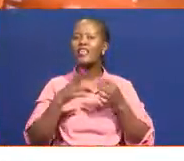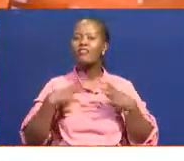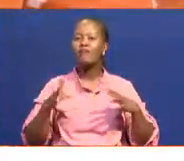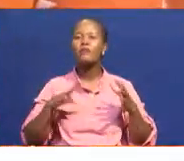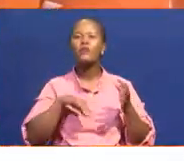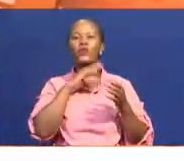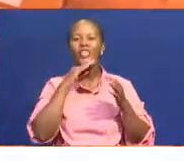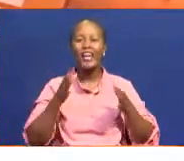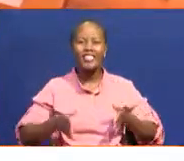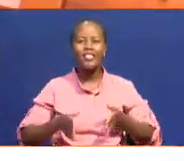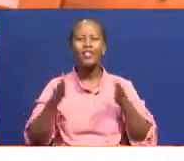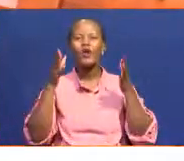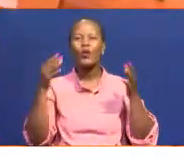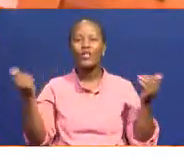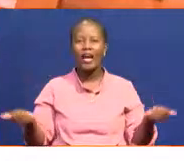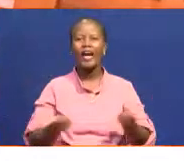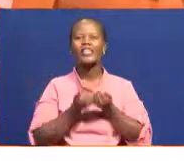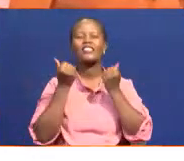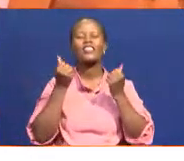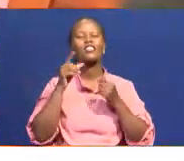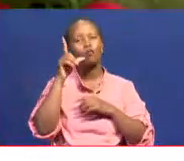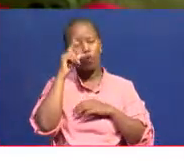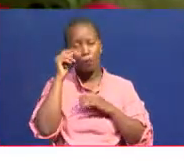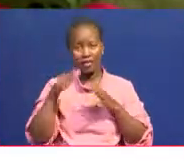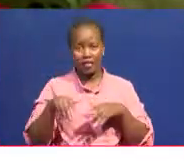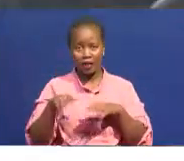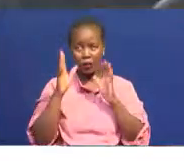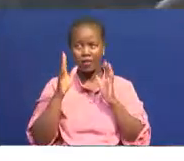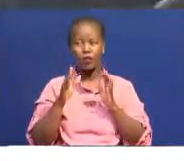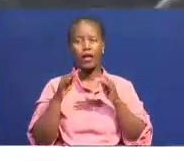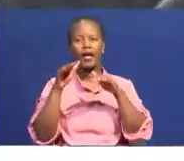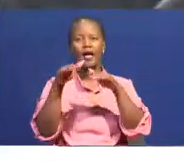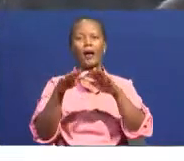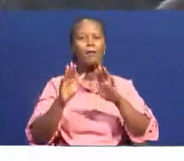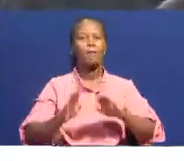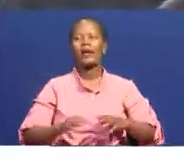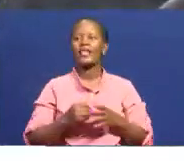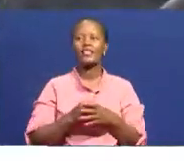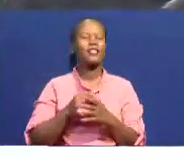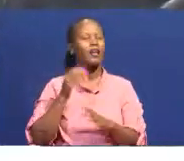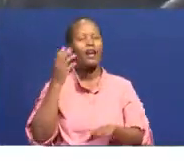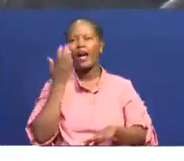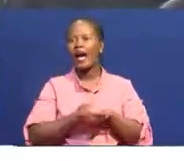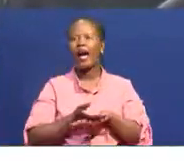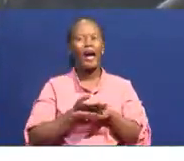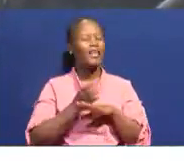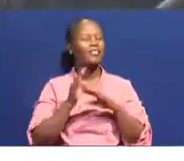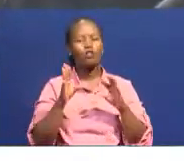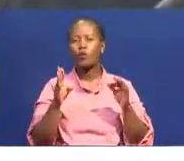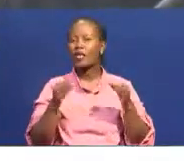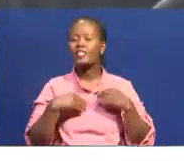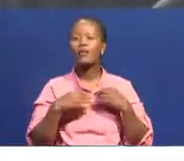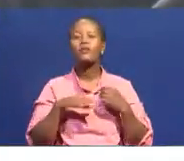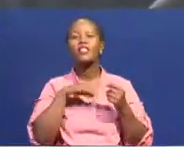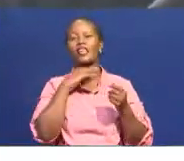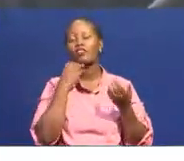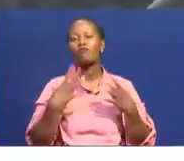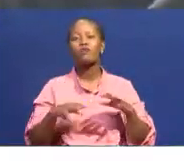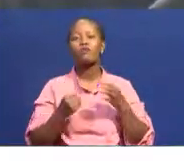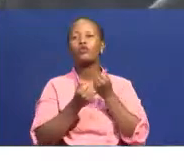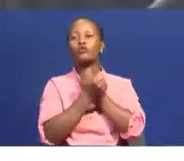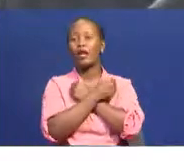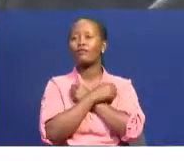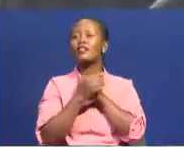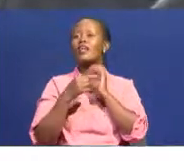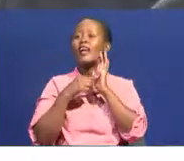road accident along Mombasa Road were laid to rest. It's hard to accept the death of a loved one, especially when